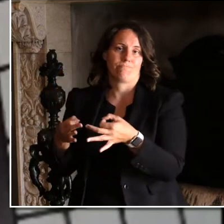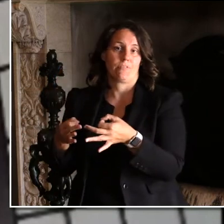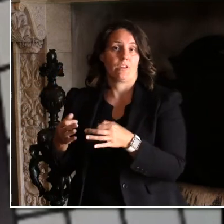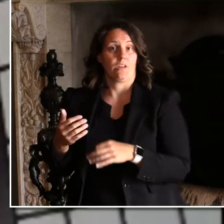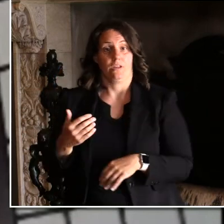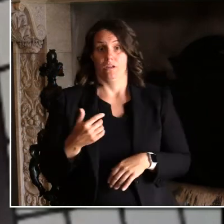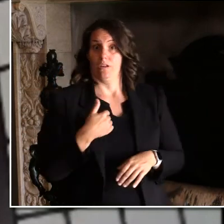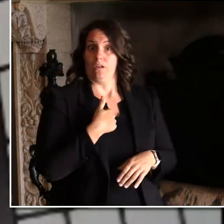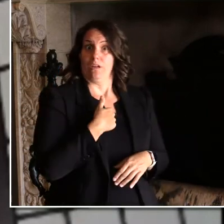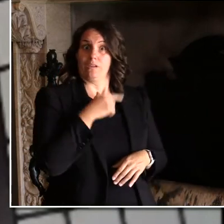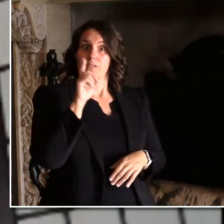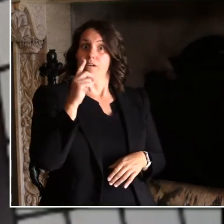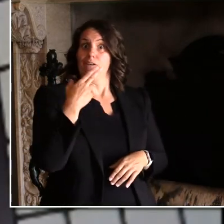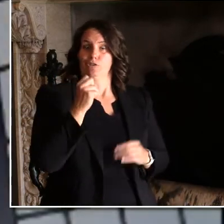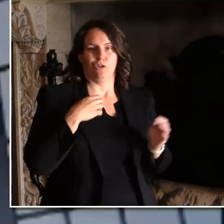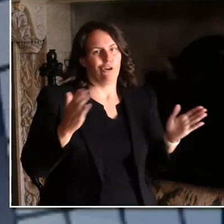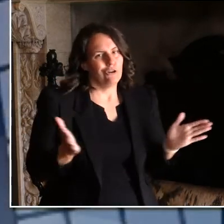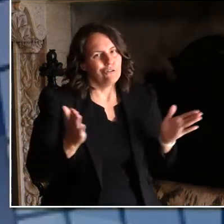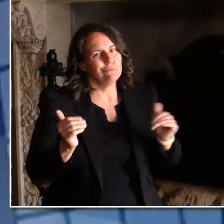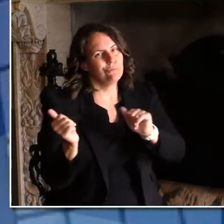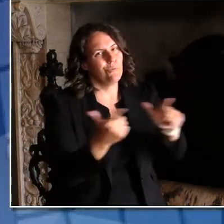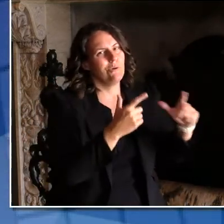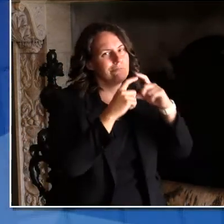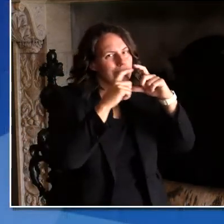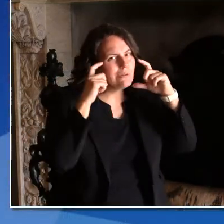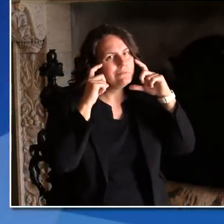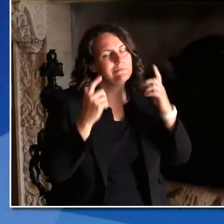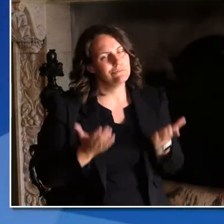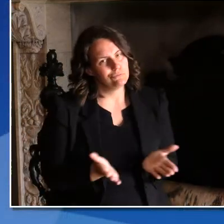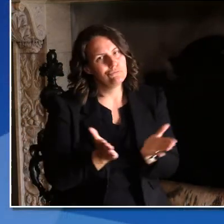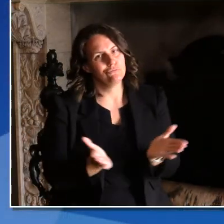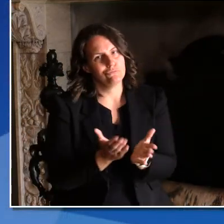covering. And Caroline, do you have a follow-up?